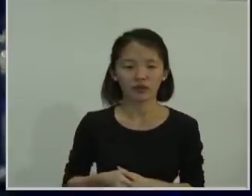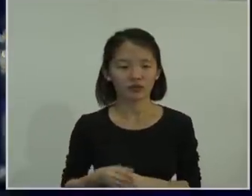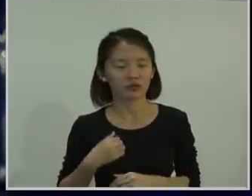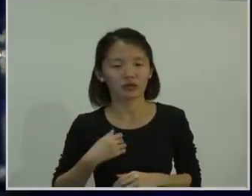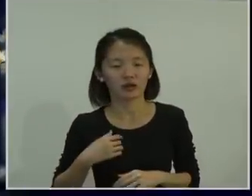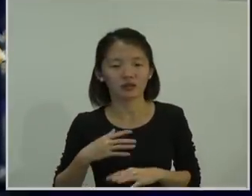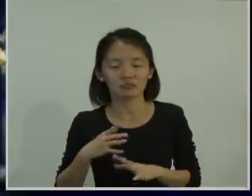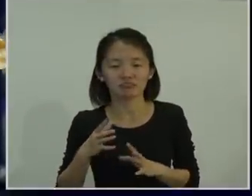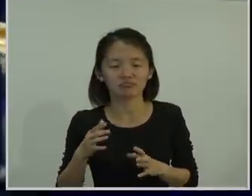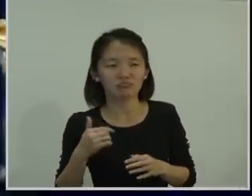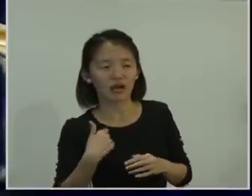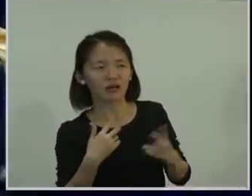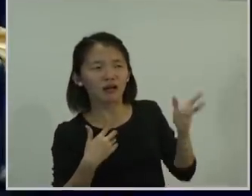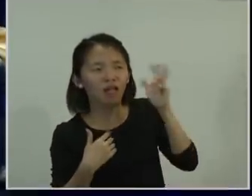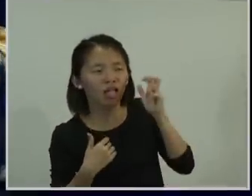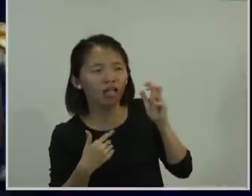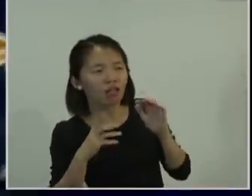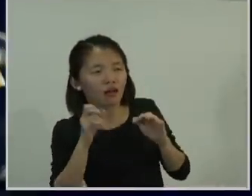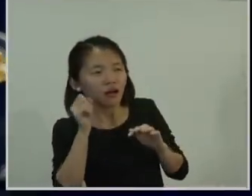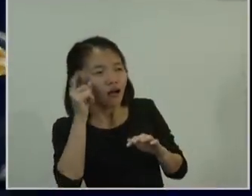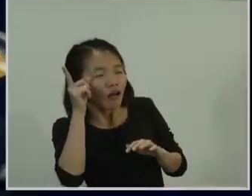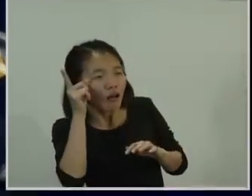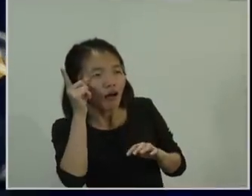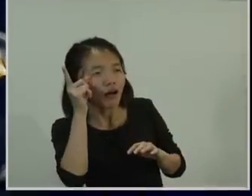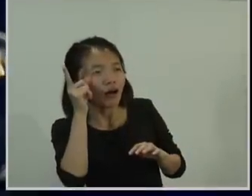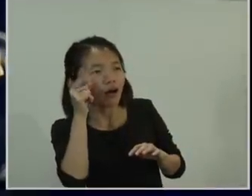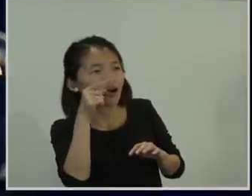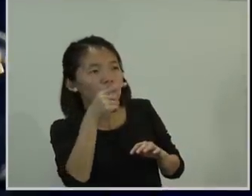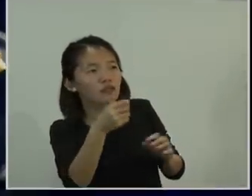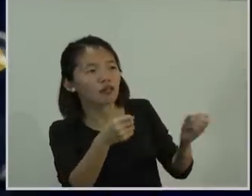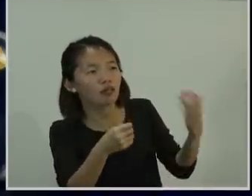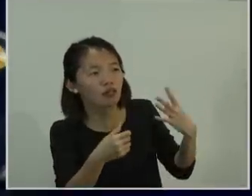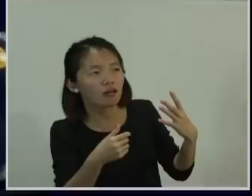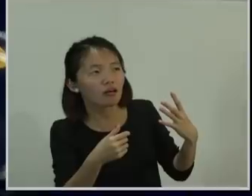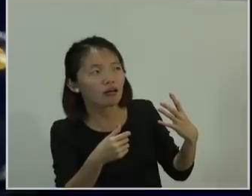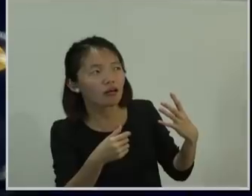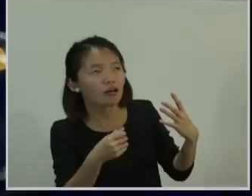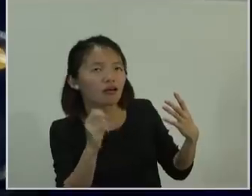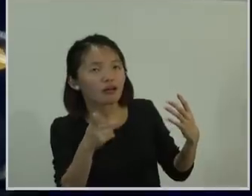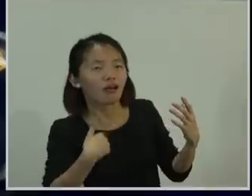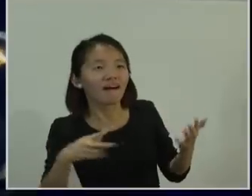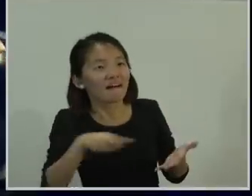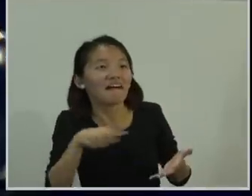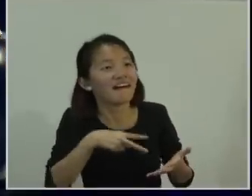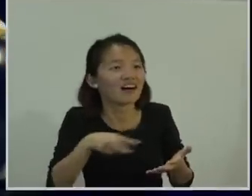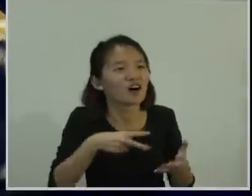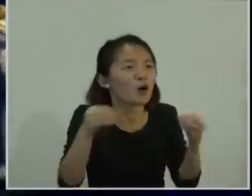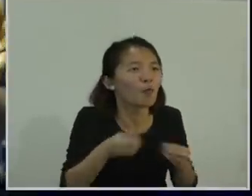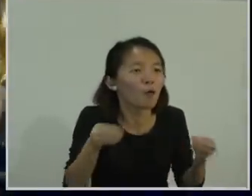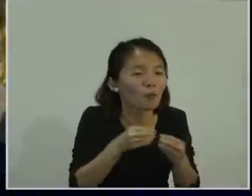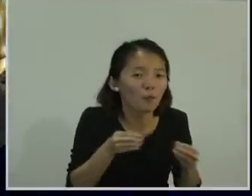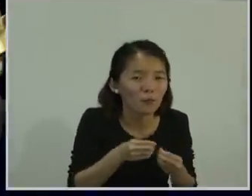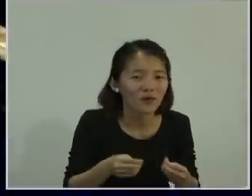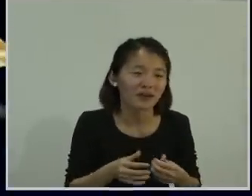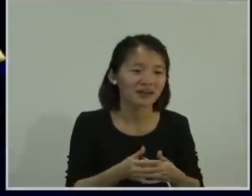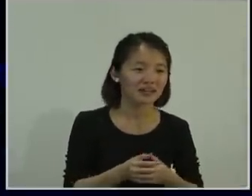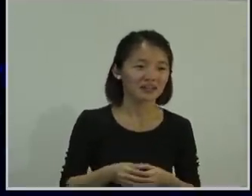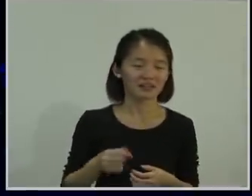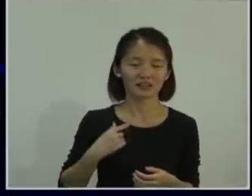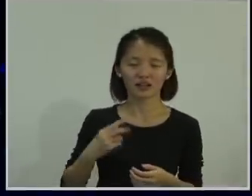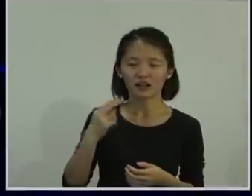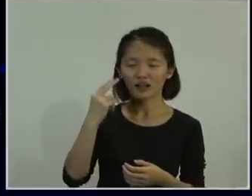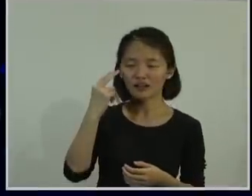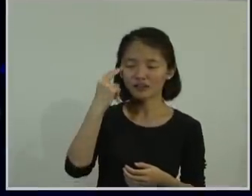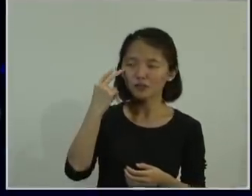more they said something, the harder I danced. And looking back at the memory, I can